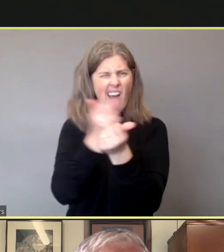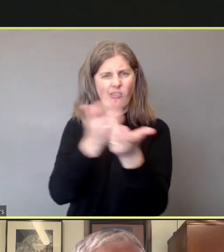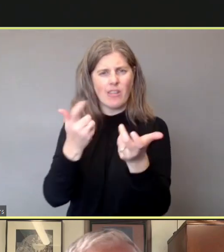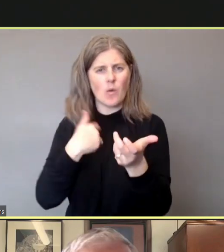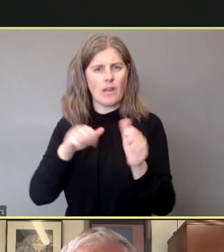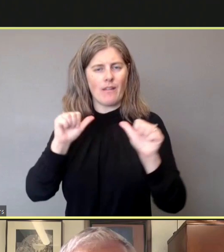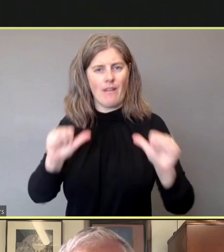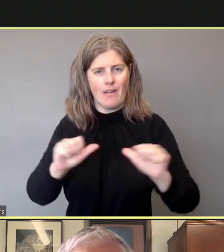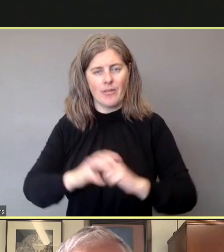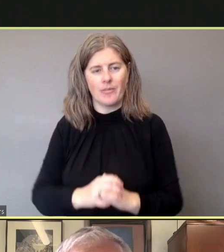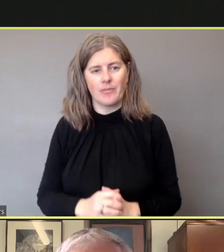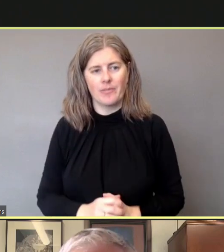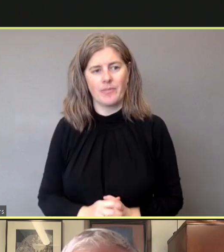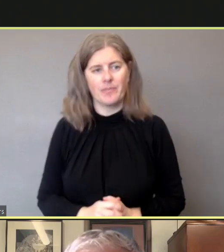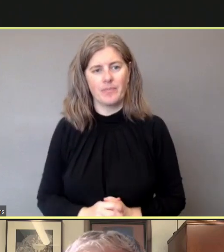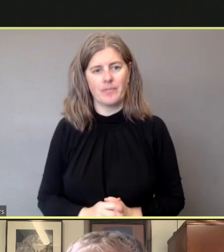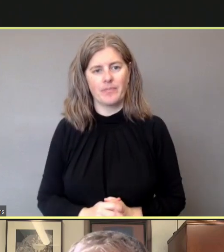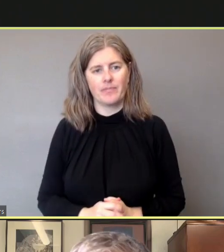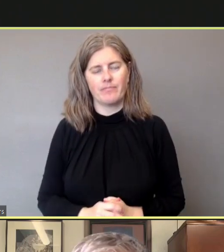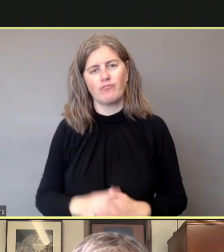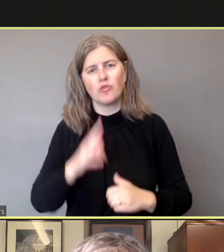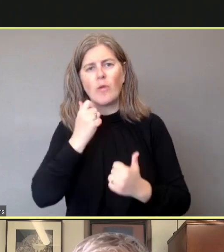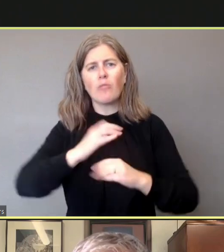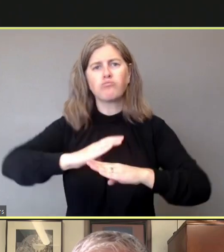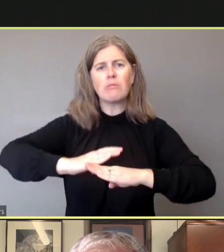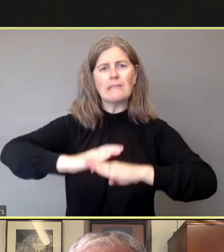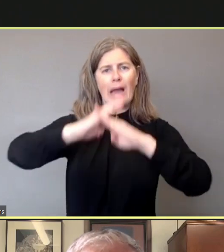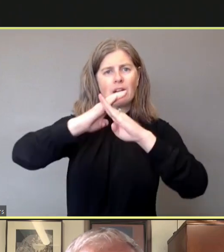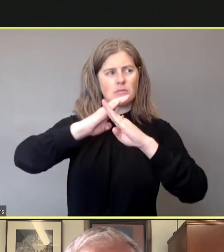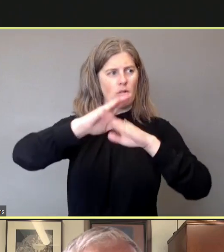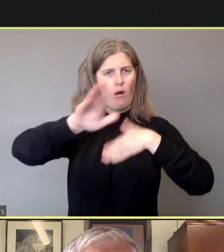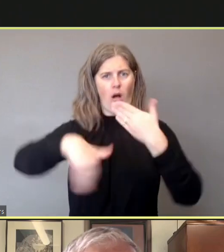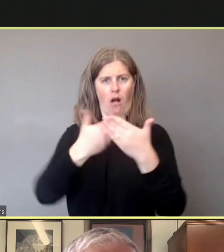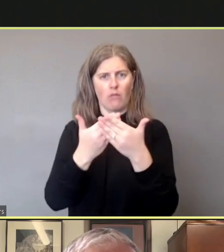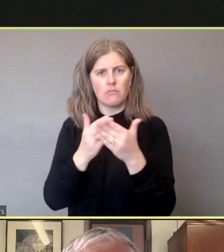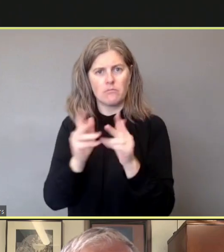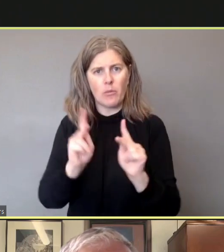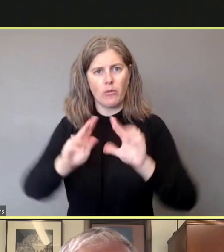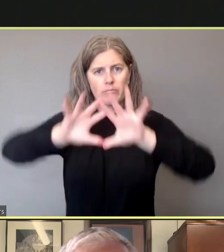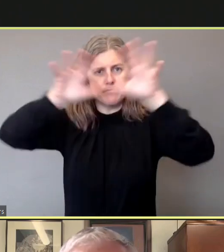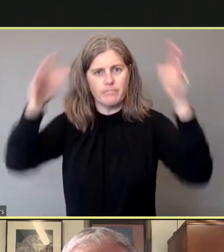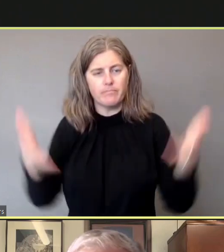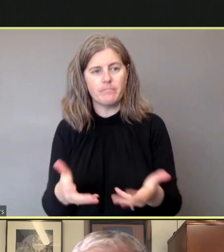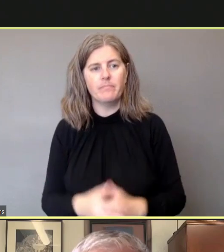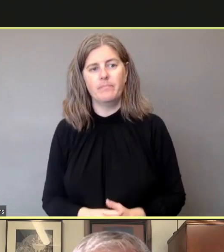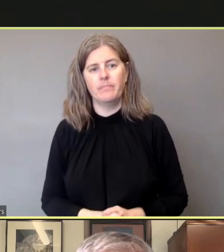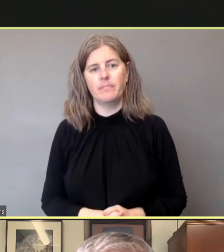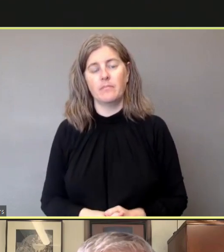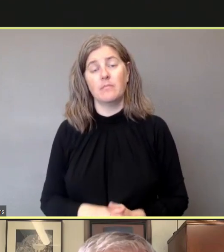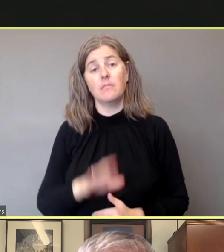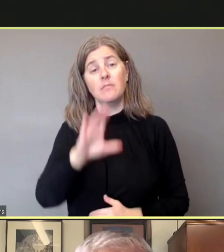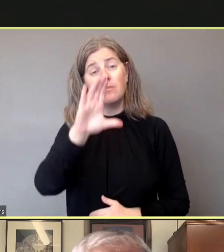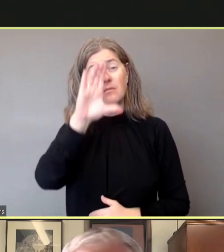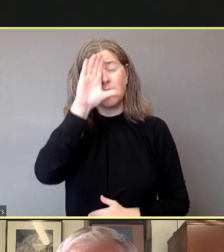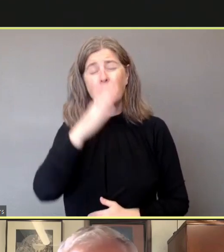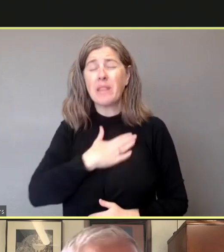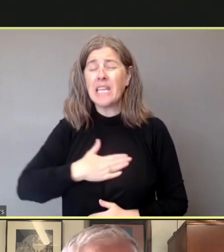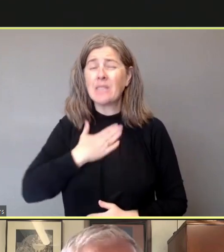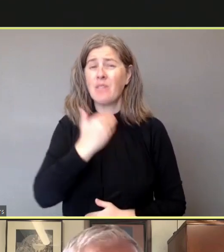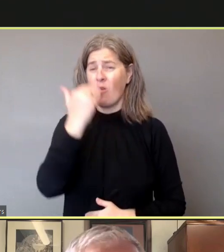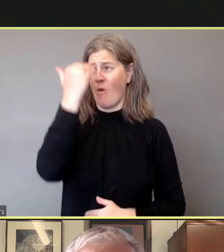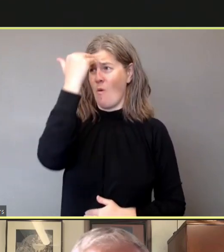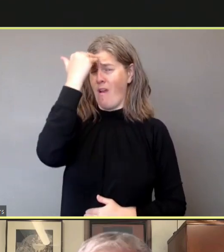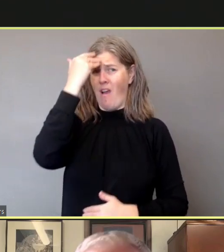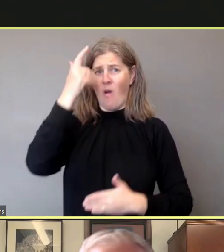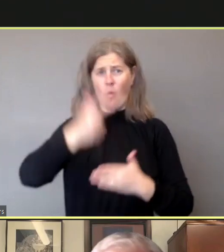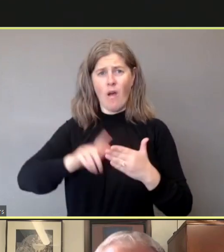can, to protect all of us. And, please be aware of the community level